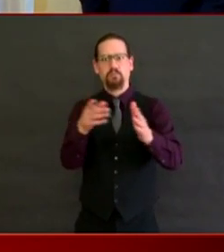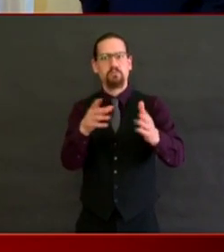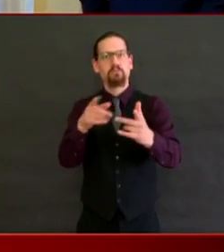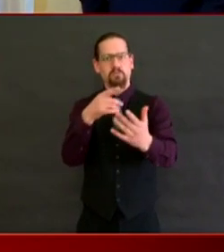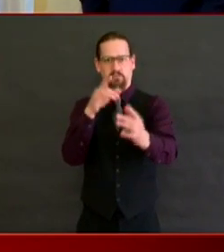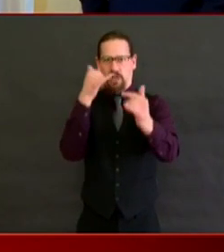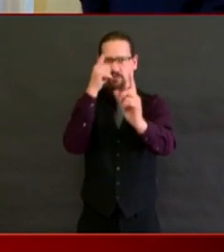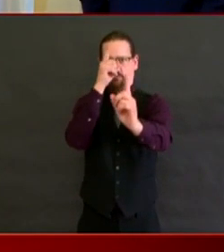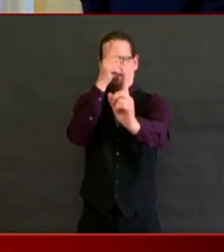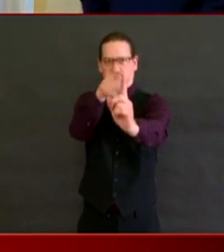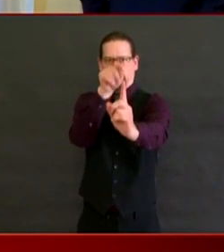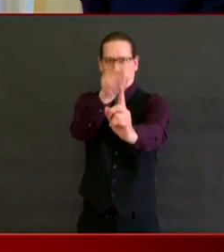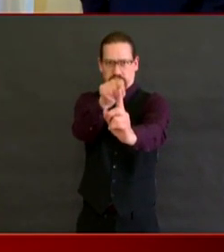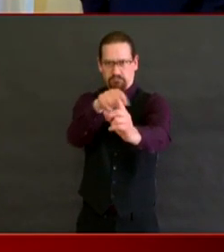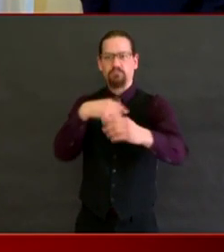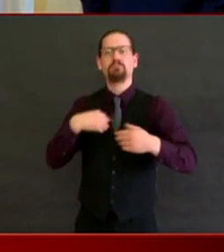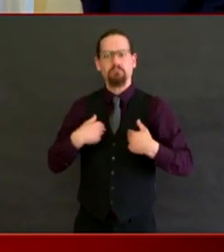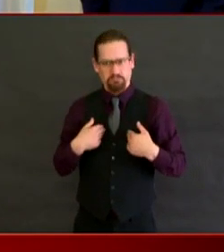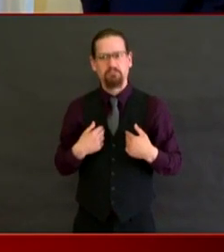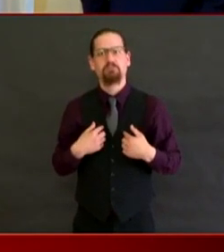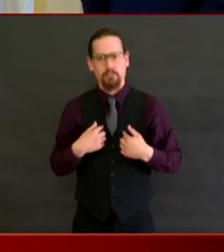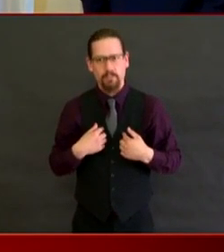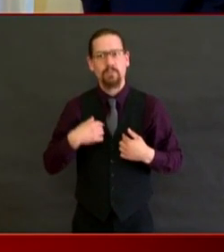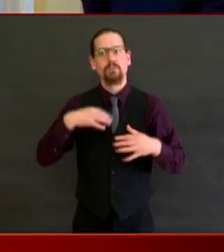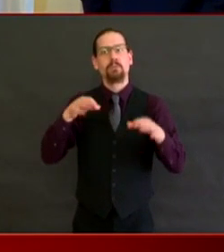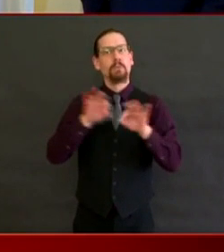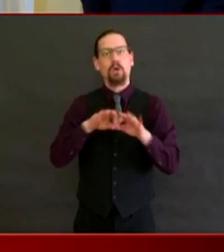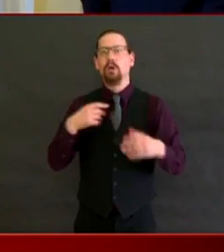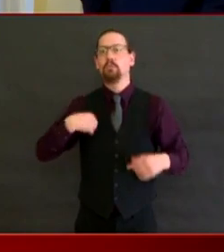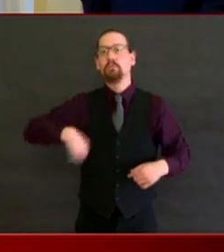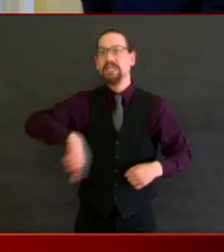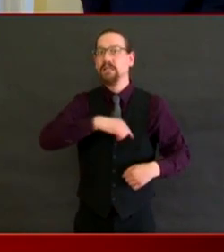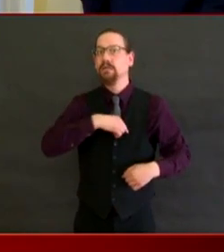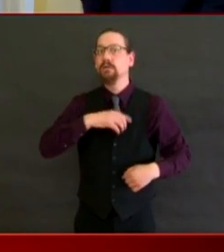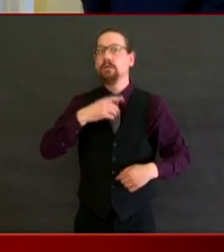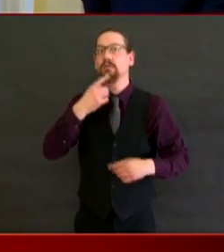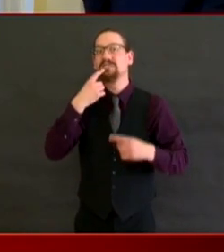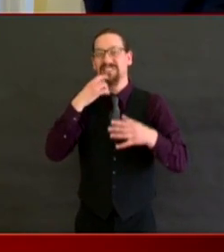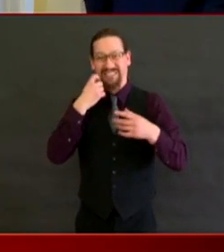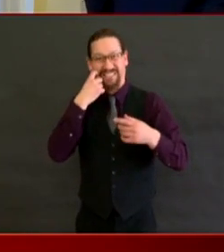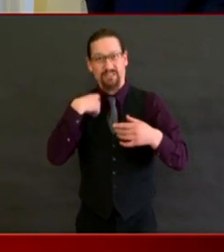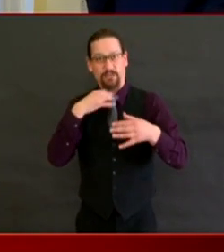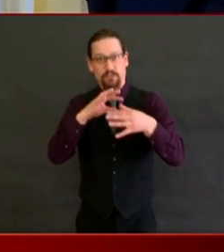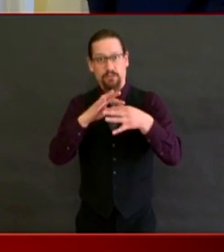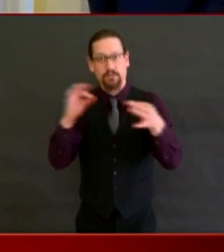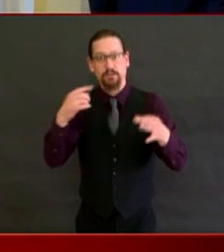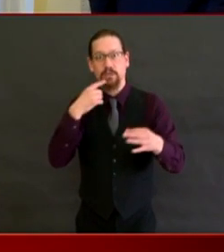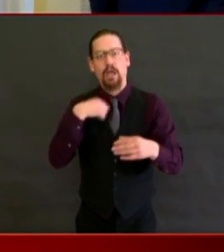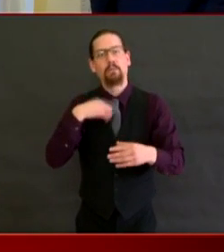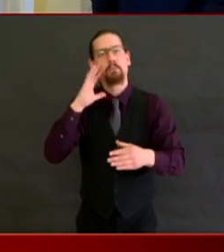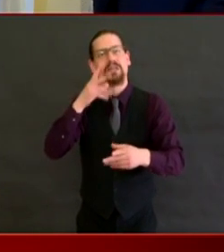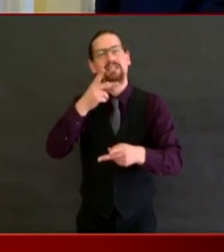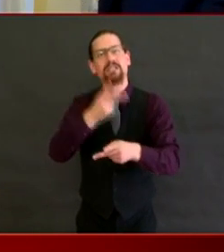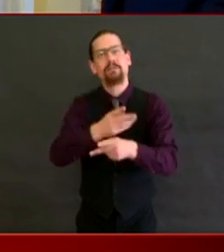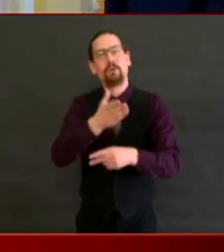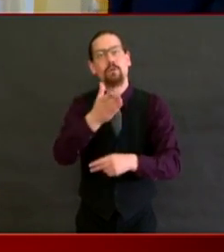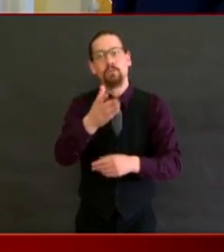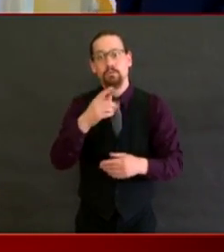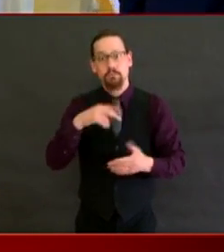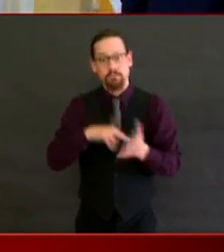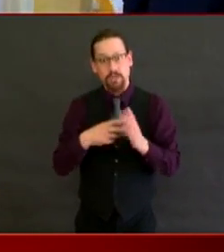It's not optimism based on nothing. It's optimism based on a clear-eyed view of the facts and reality.